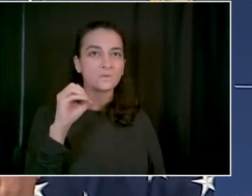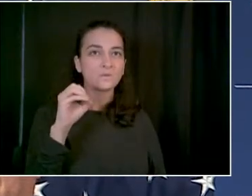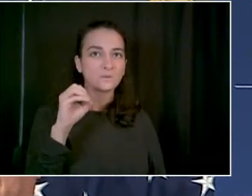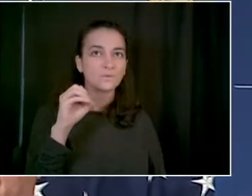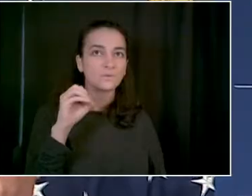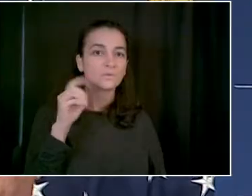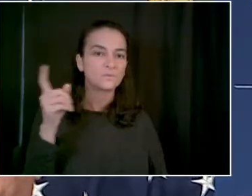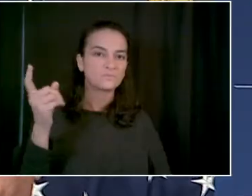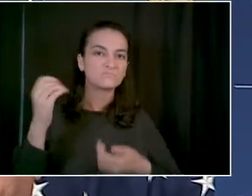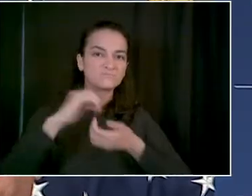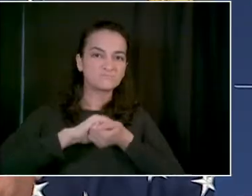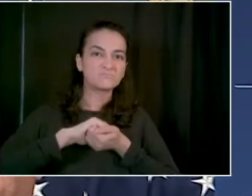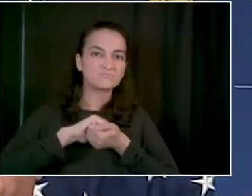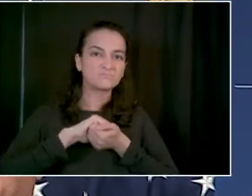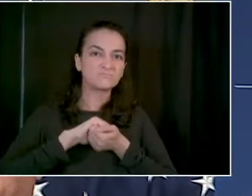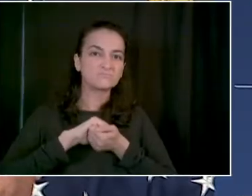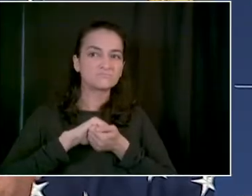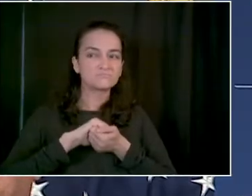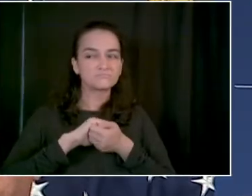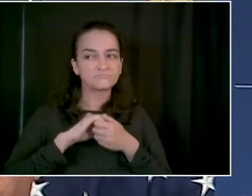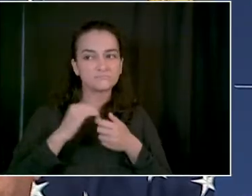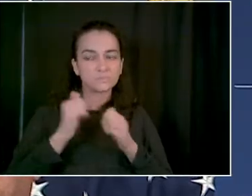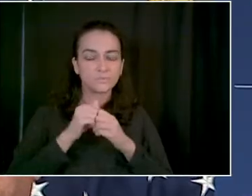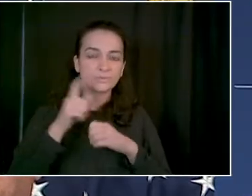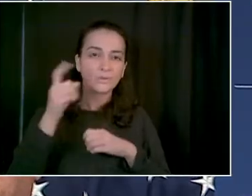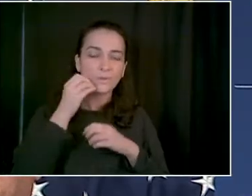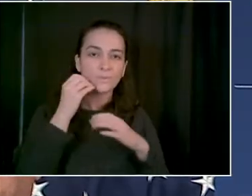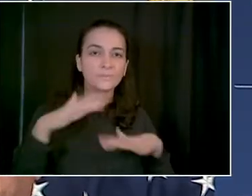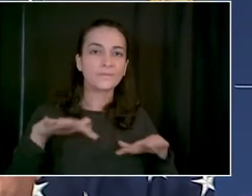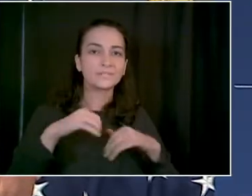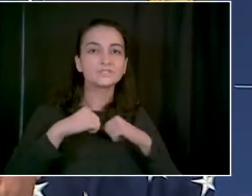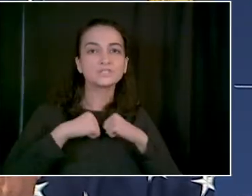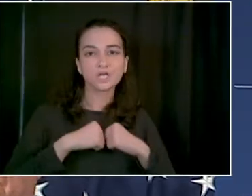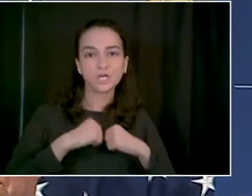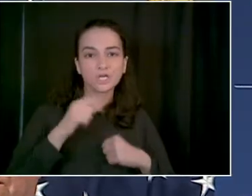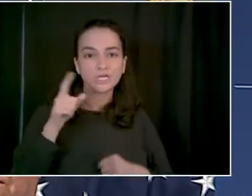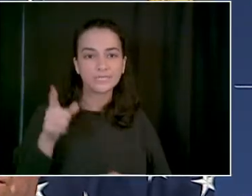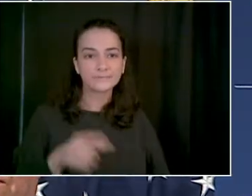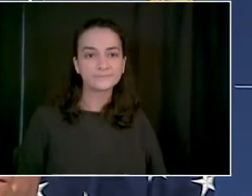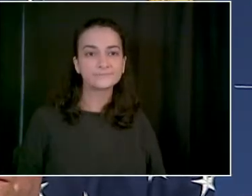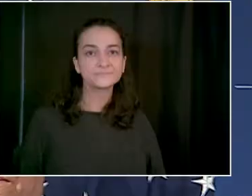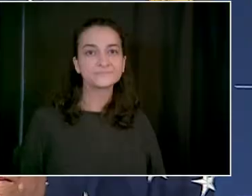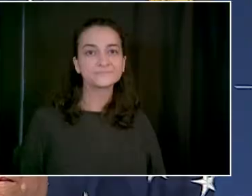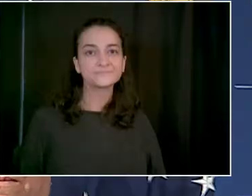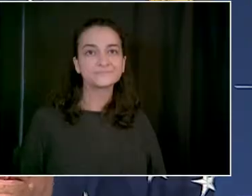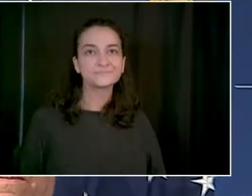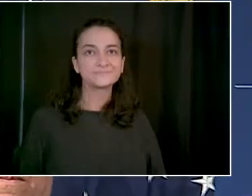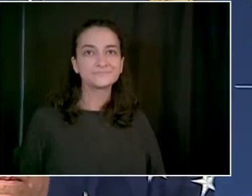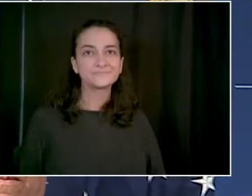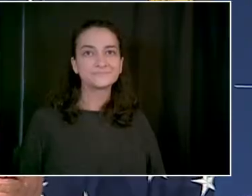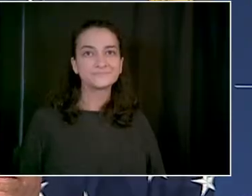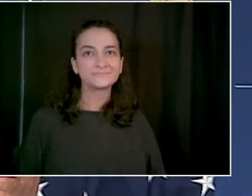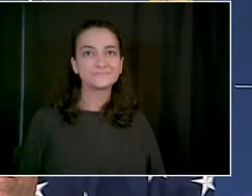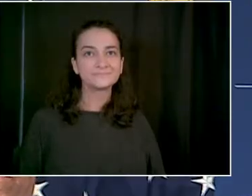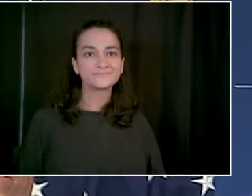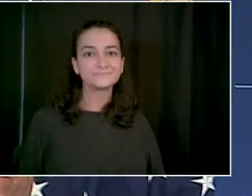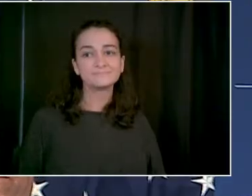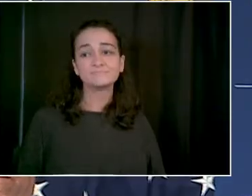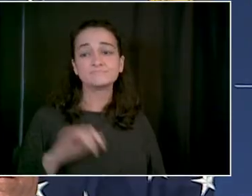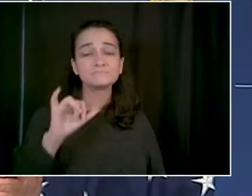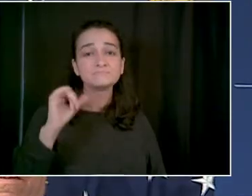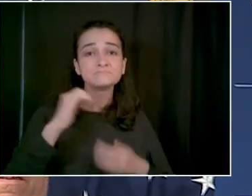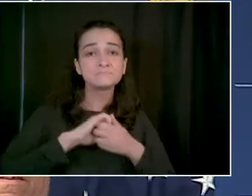force. Just as we do with task forces led by the DEA, the FBI, it's a fairly common thing.